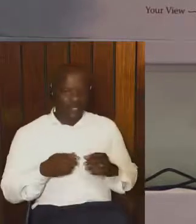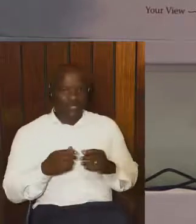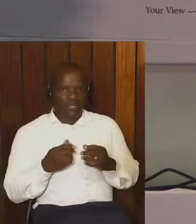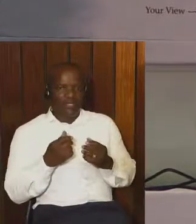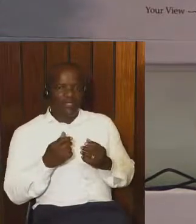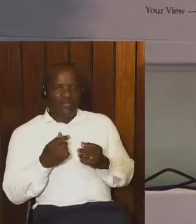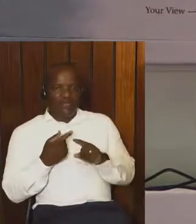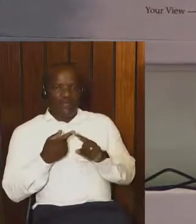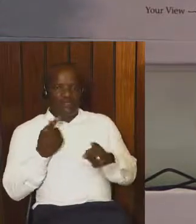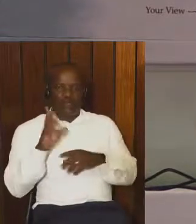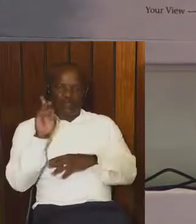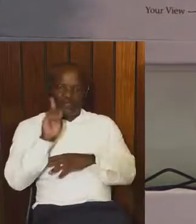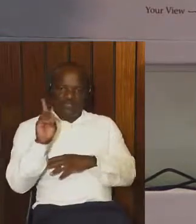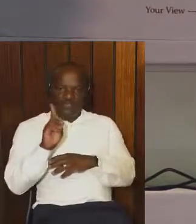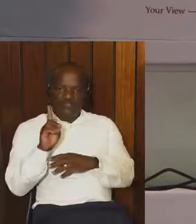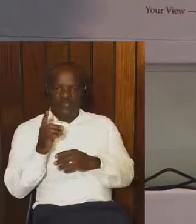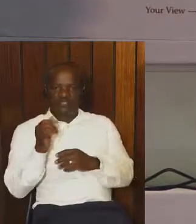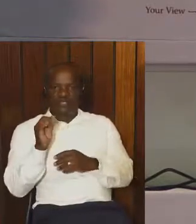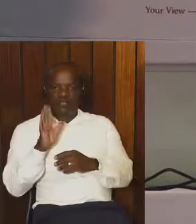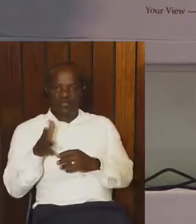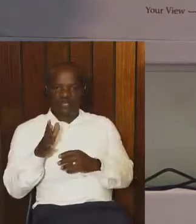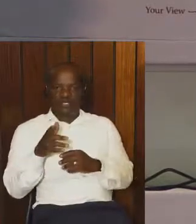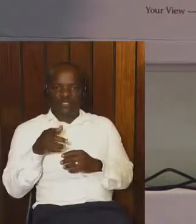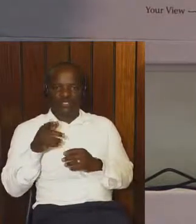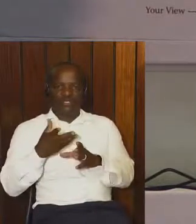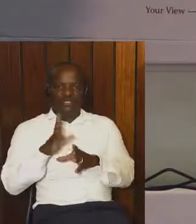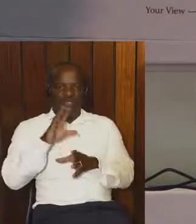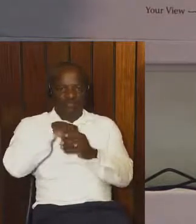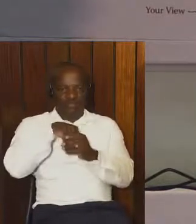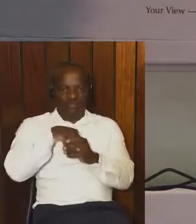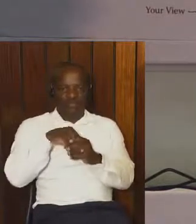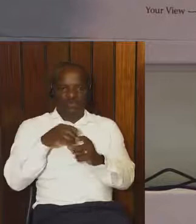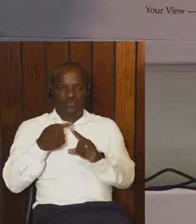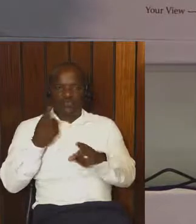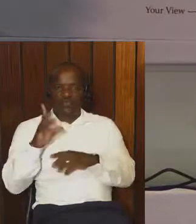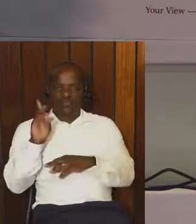representatives from Davidson will be included in this workshop that you're talking about.